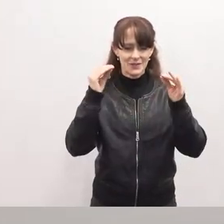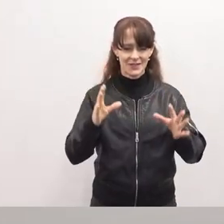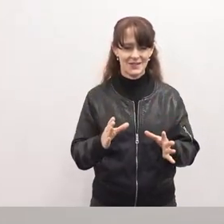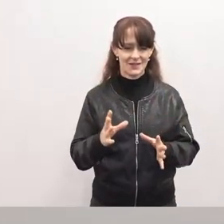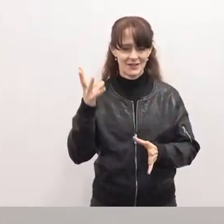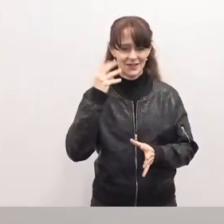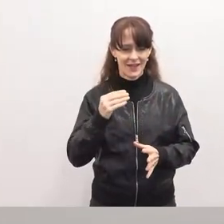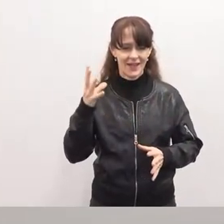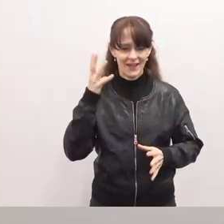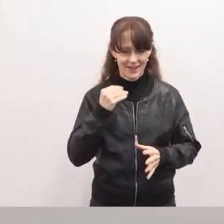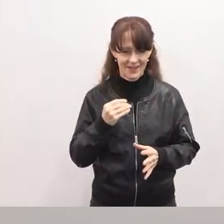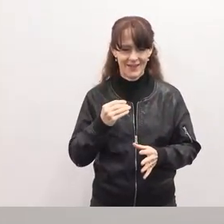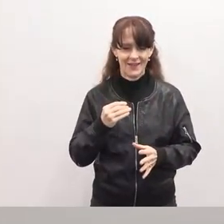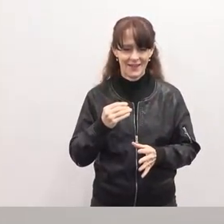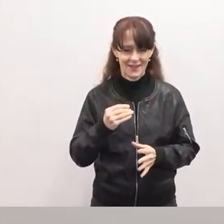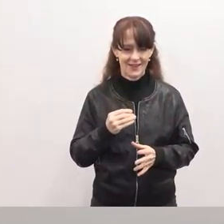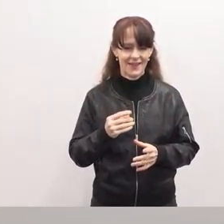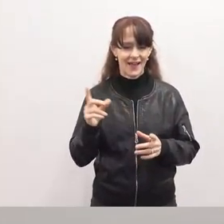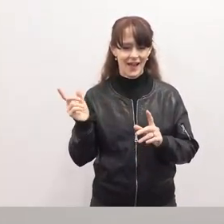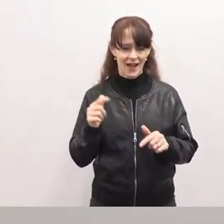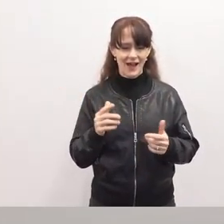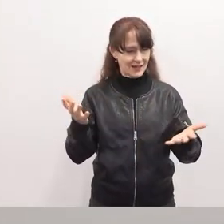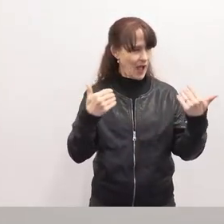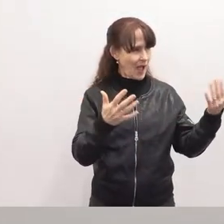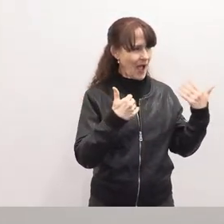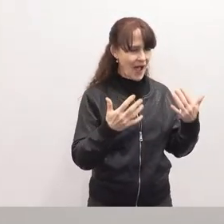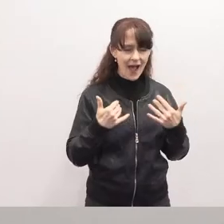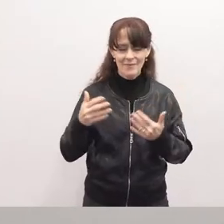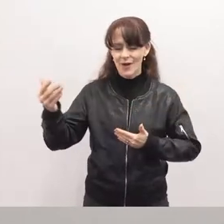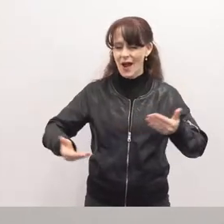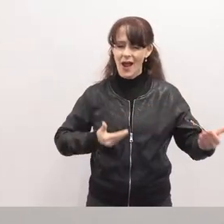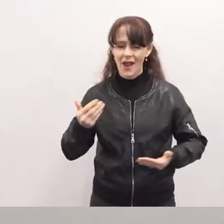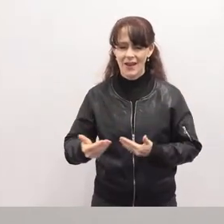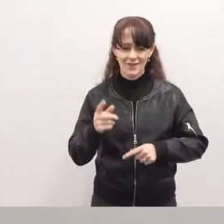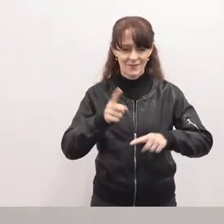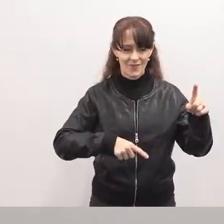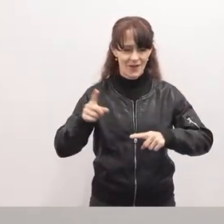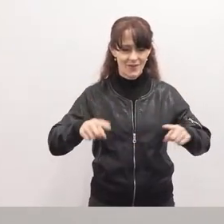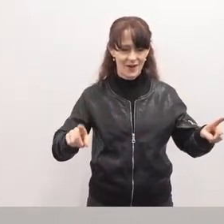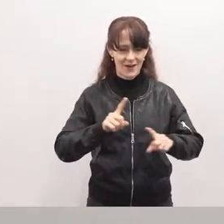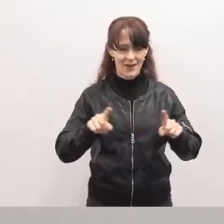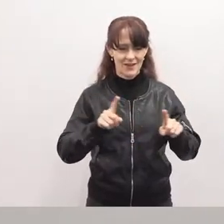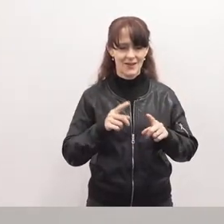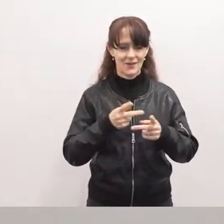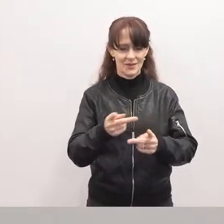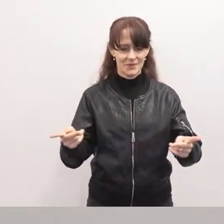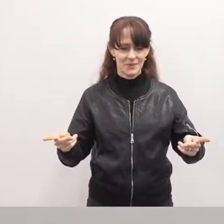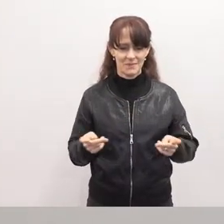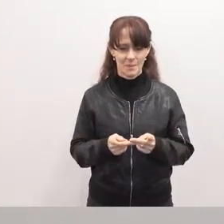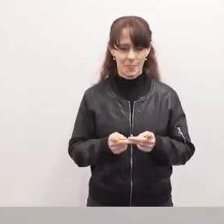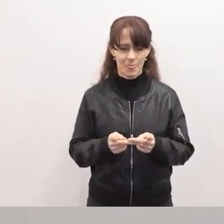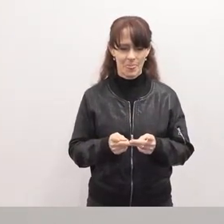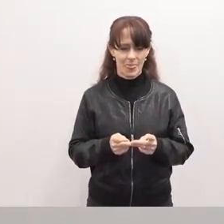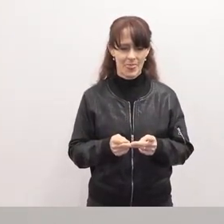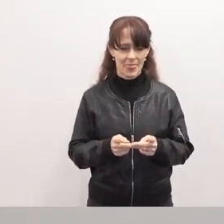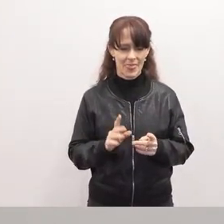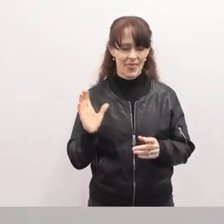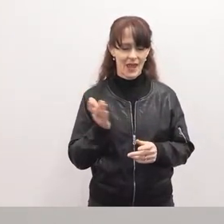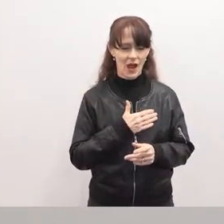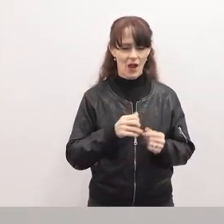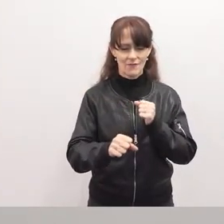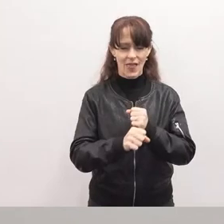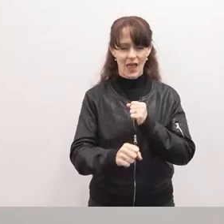experienced teachers to come on out. We are hiring for a variety of different positions. And I will just say that our